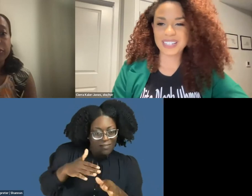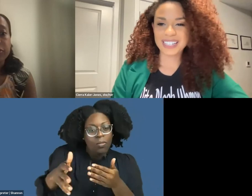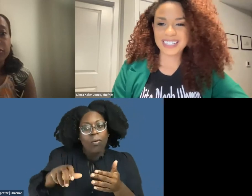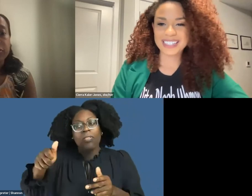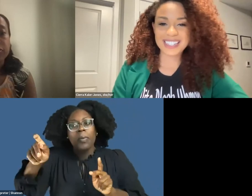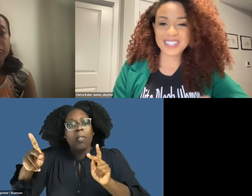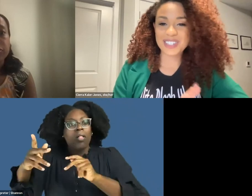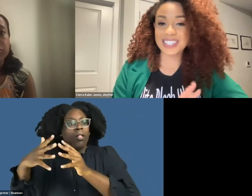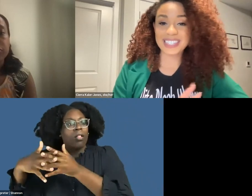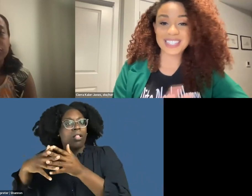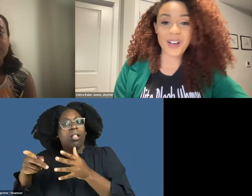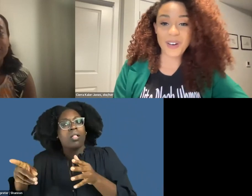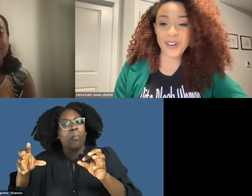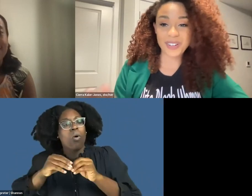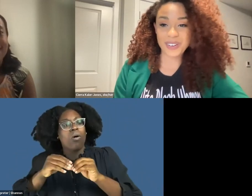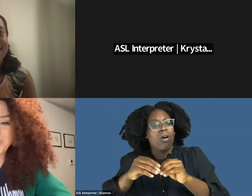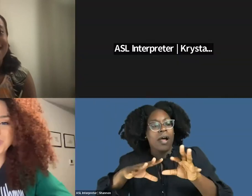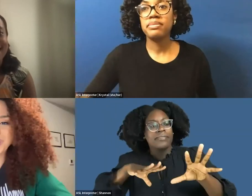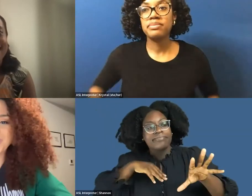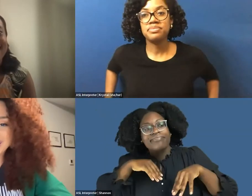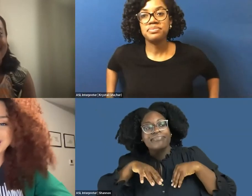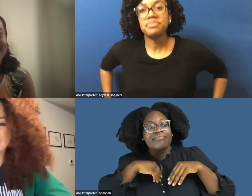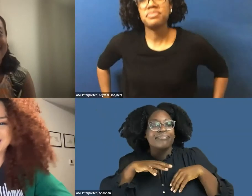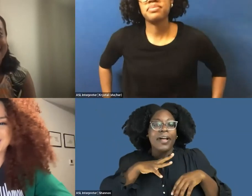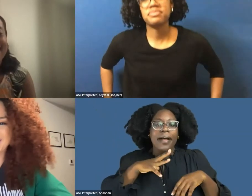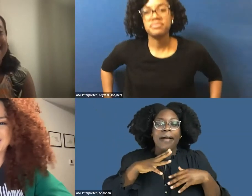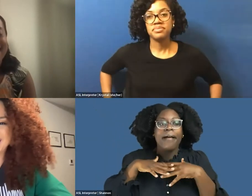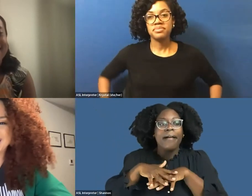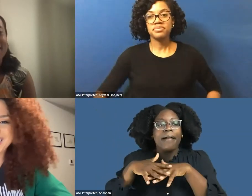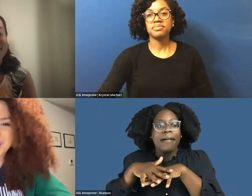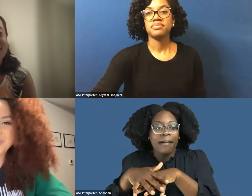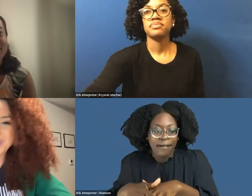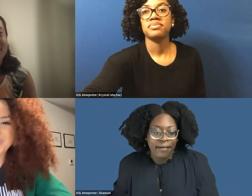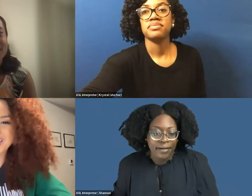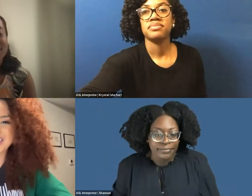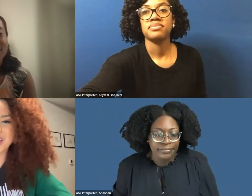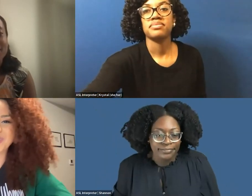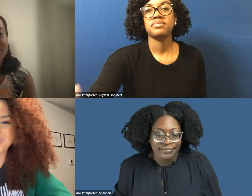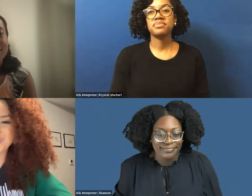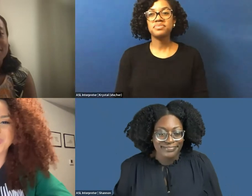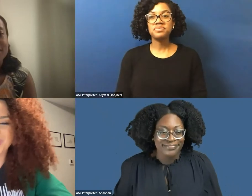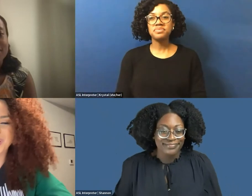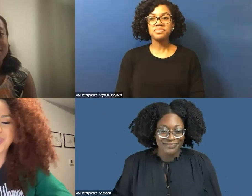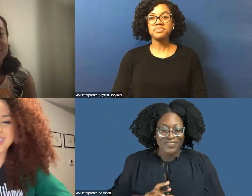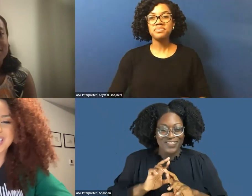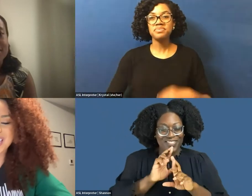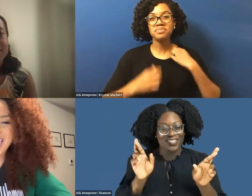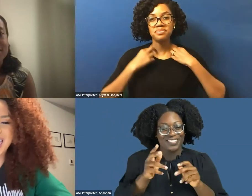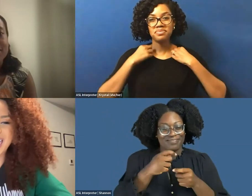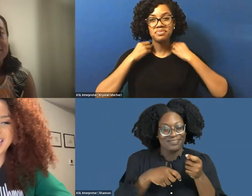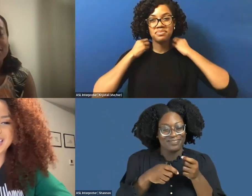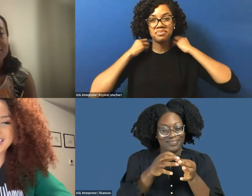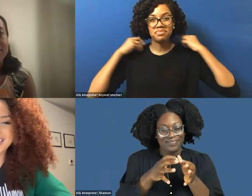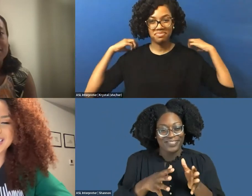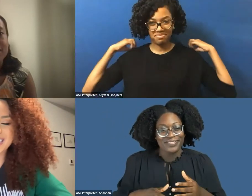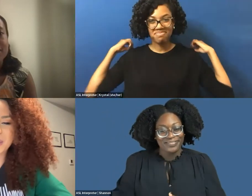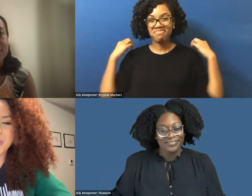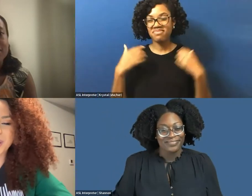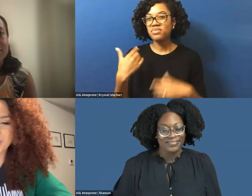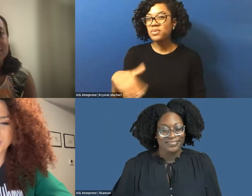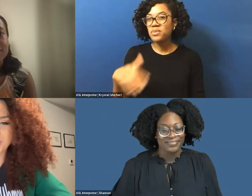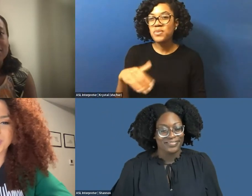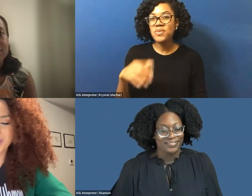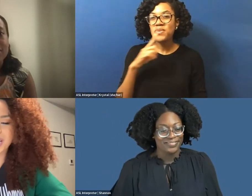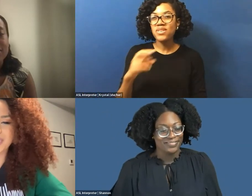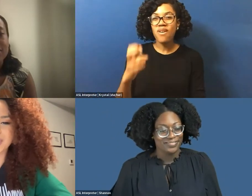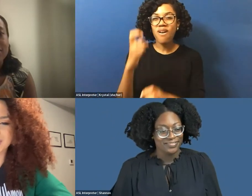Wow. She is just this hardcore organizer in so many ways, shapes, and forms. And to think